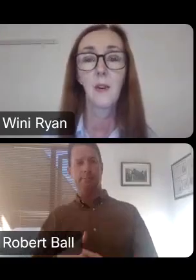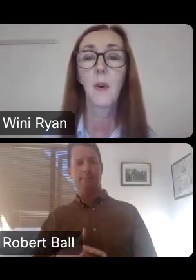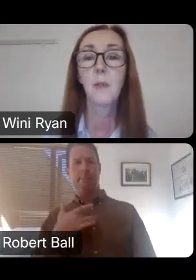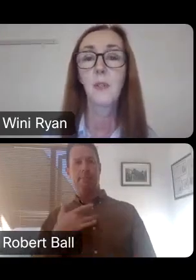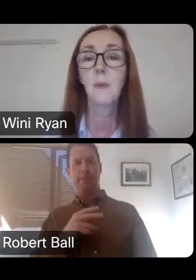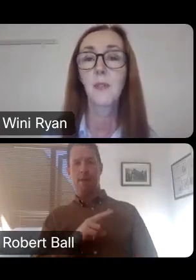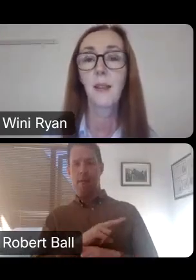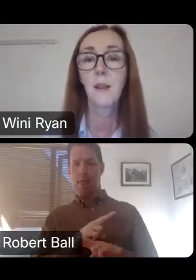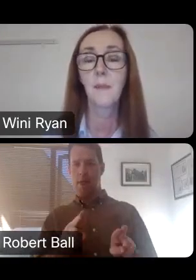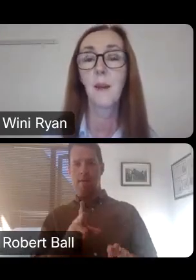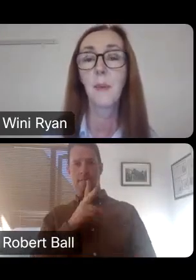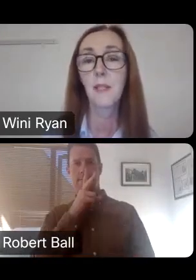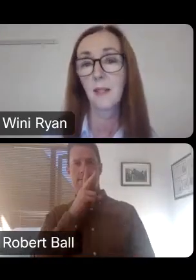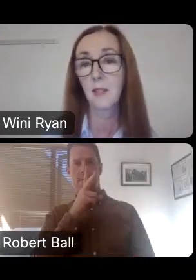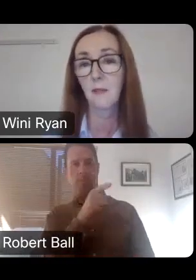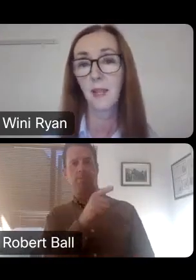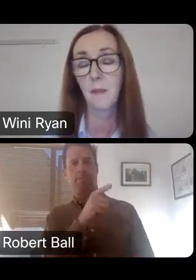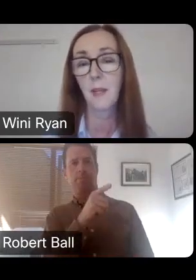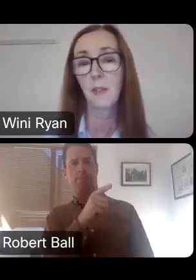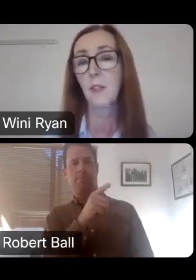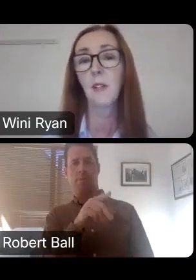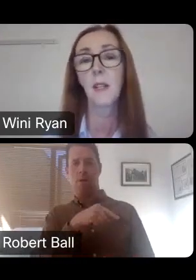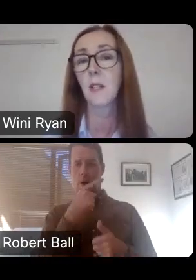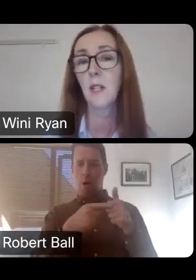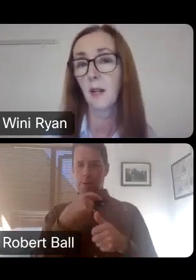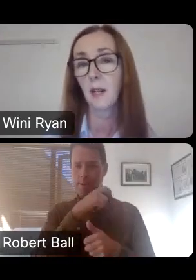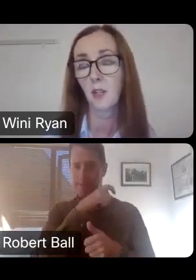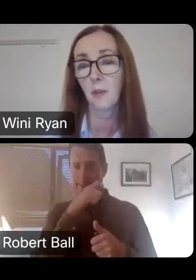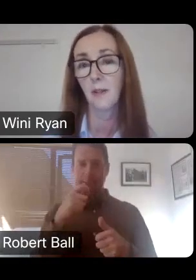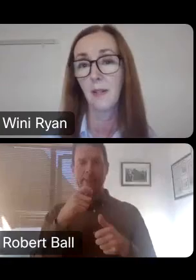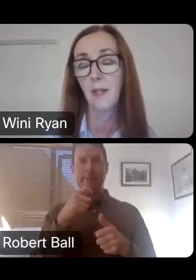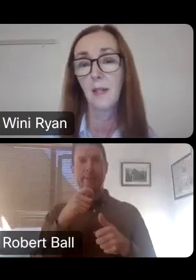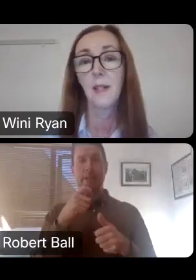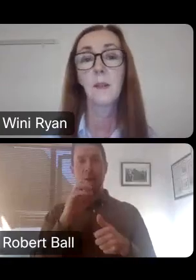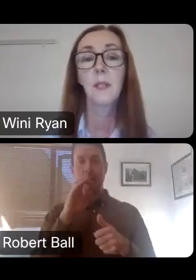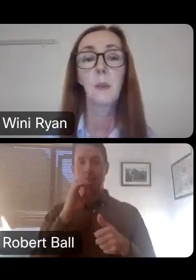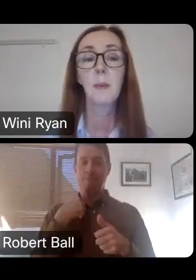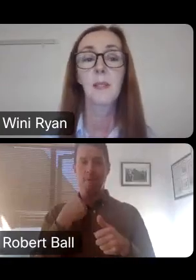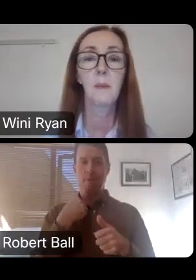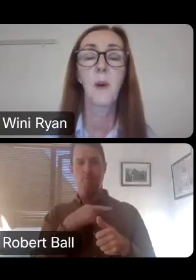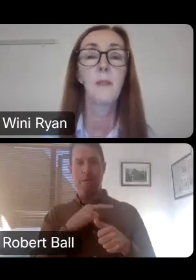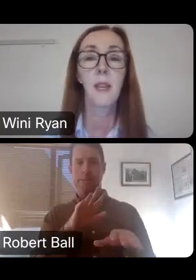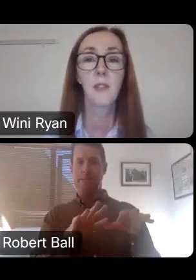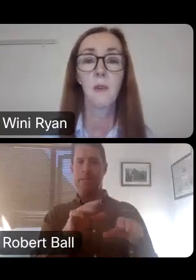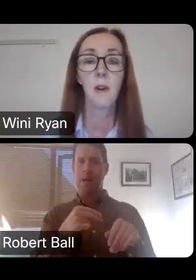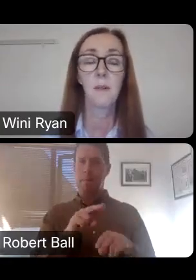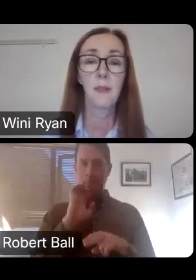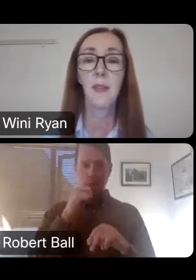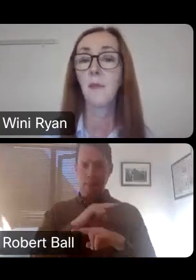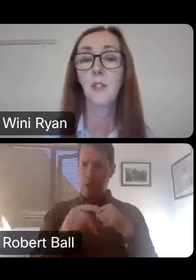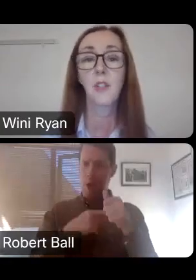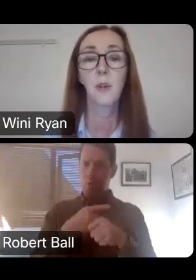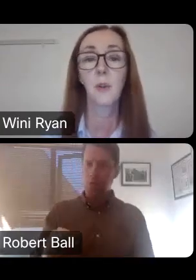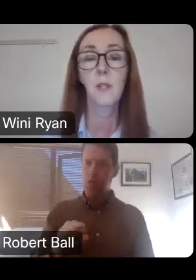you always say them a bit tentatively because you're not entirely sure. Sometimes people say, well, what if I get it wrong?